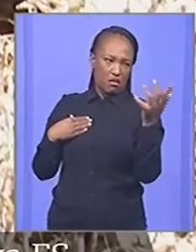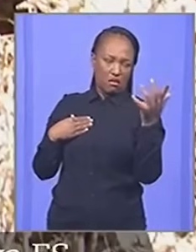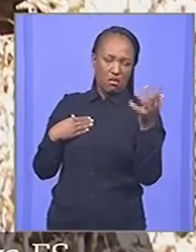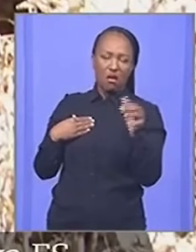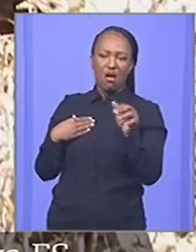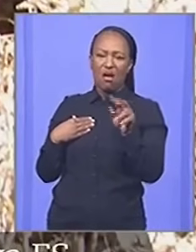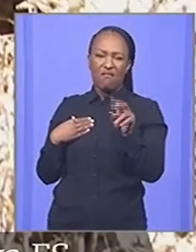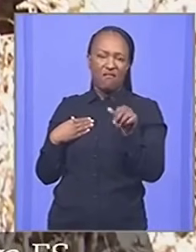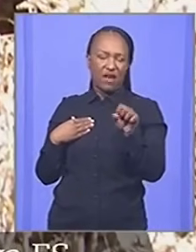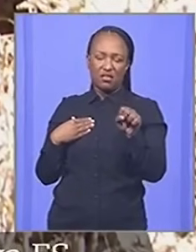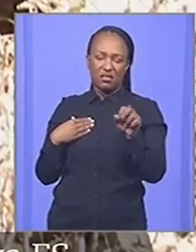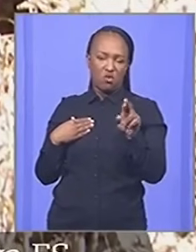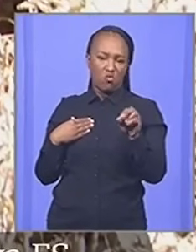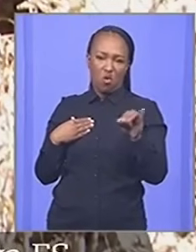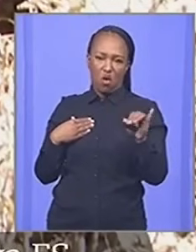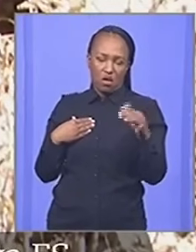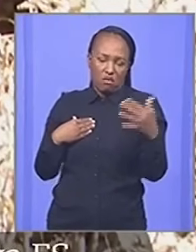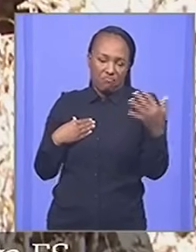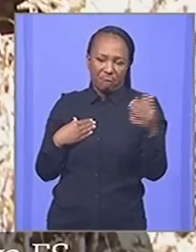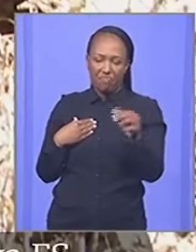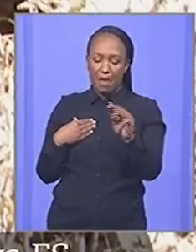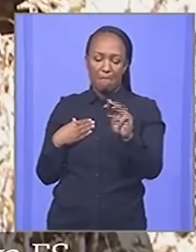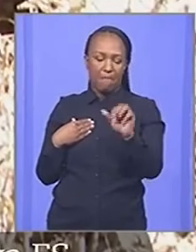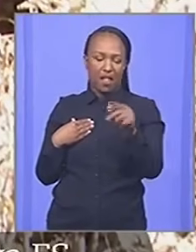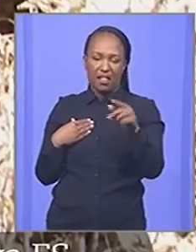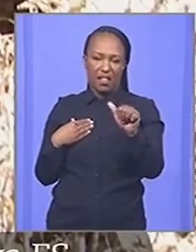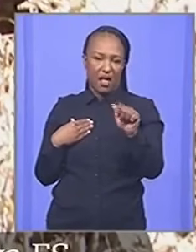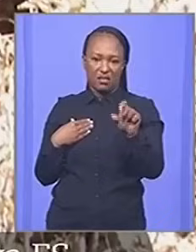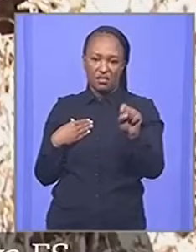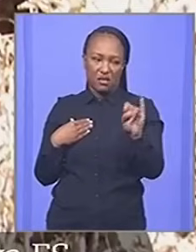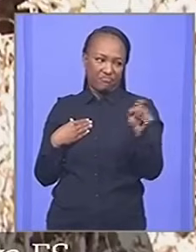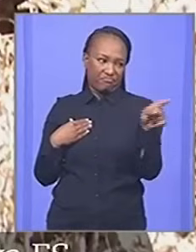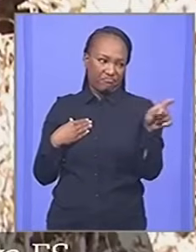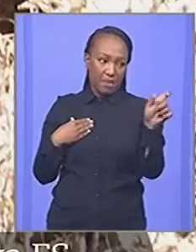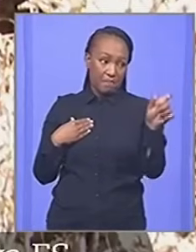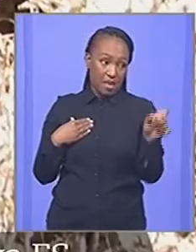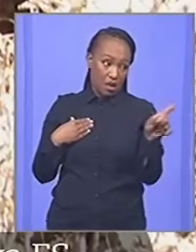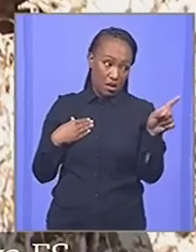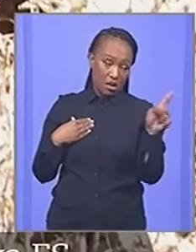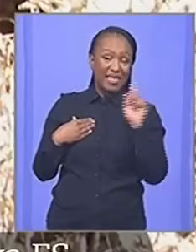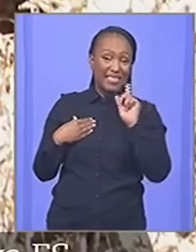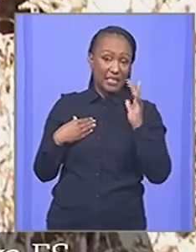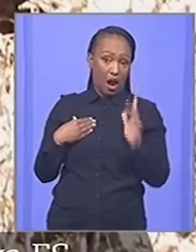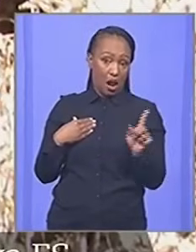viceroy Mahlatsi wa monka o mo etsa letona